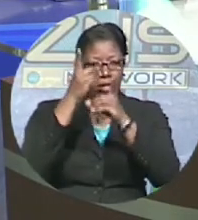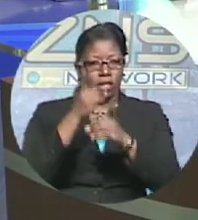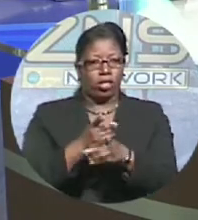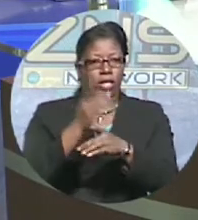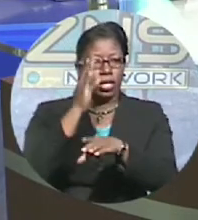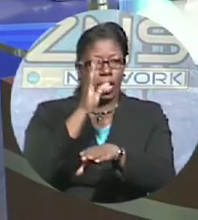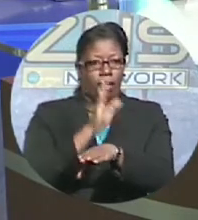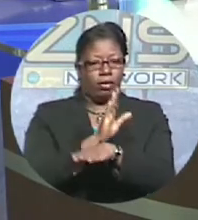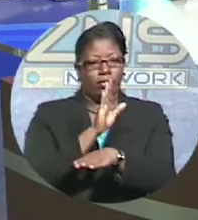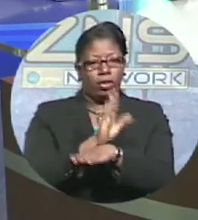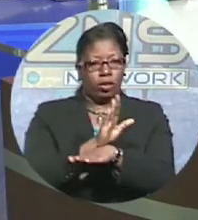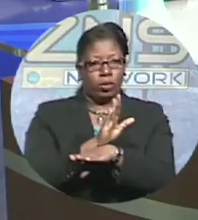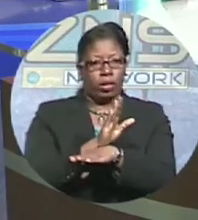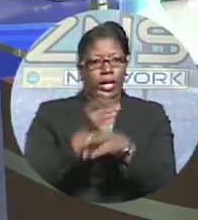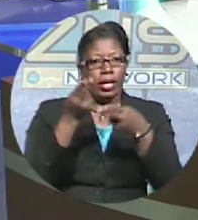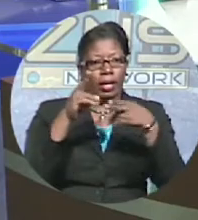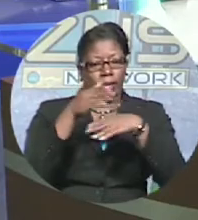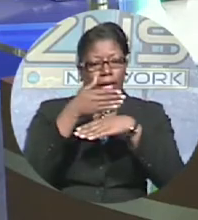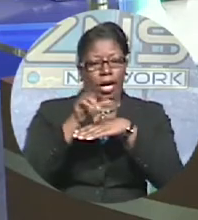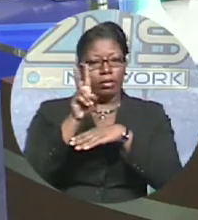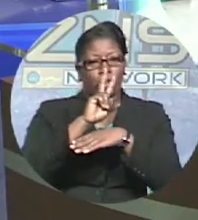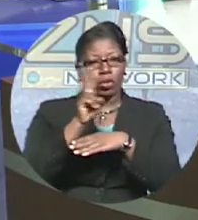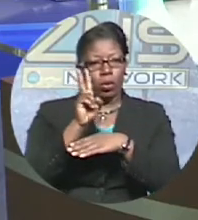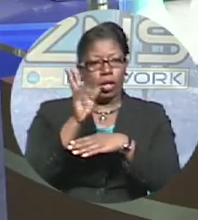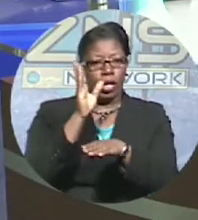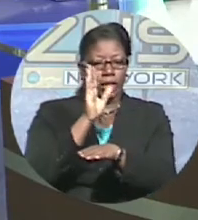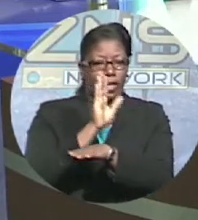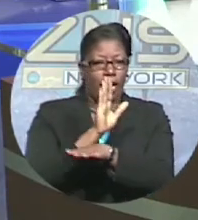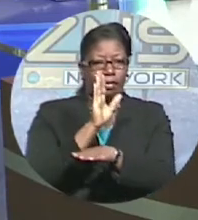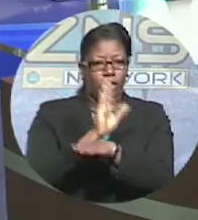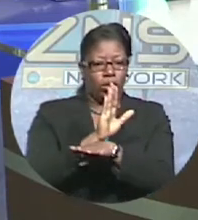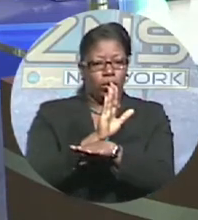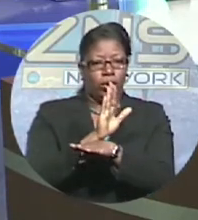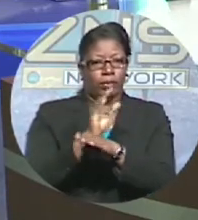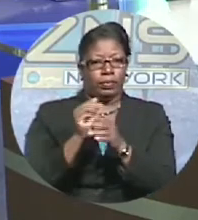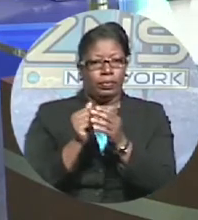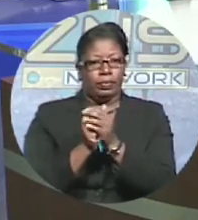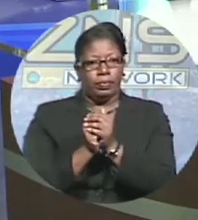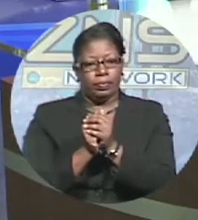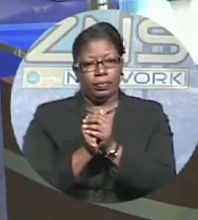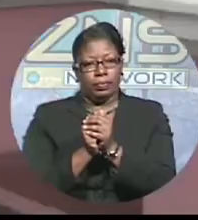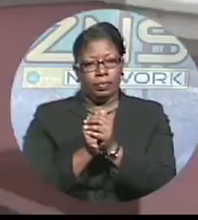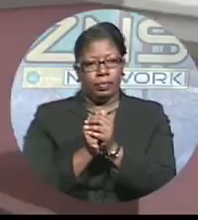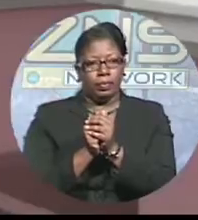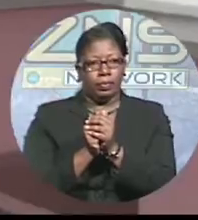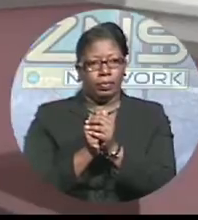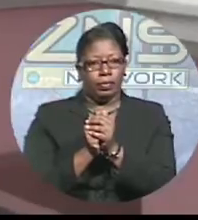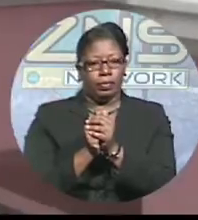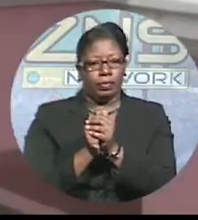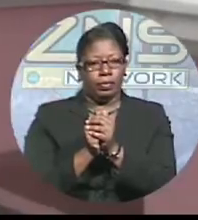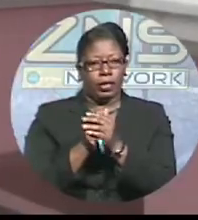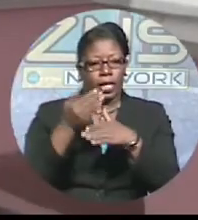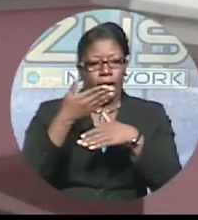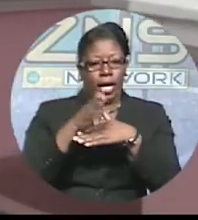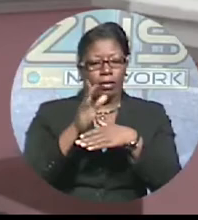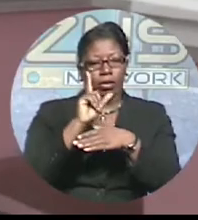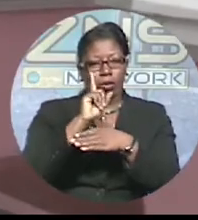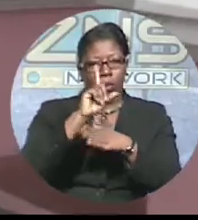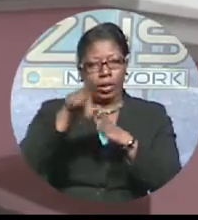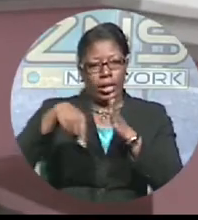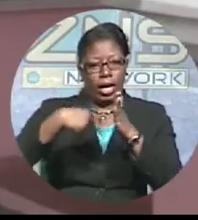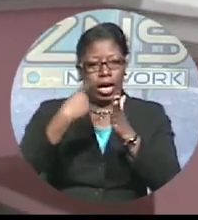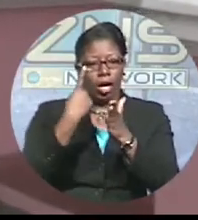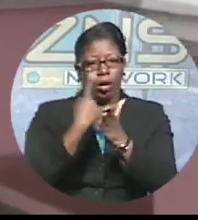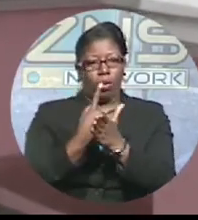came just after 2 this afternoon. Fern Carey was at the court as the verdict was handed down. After just over an hour